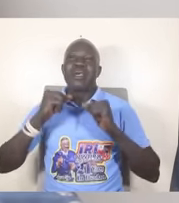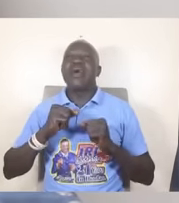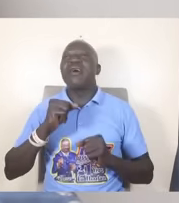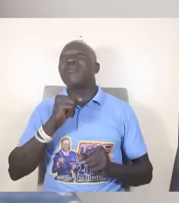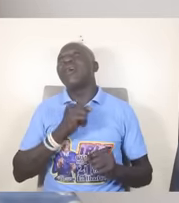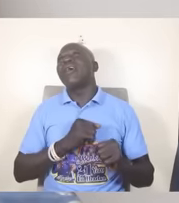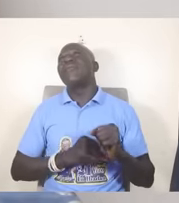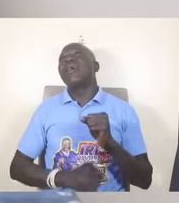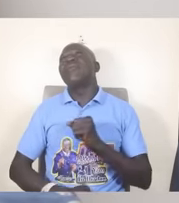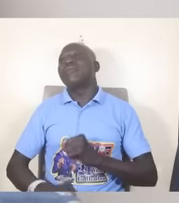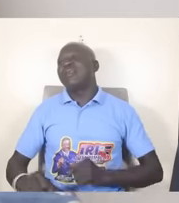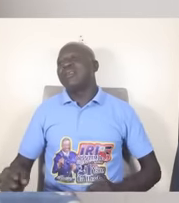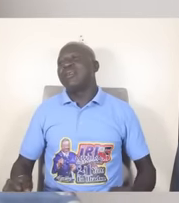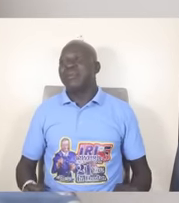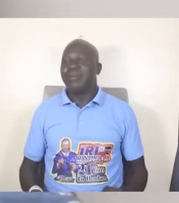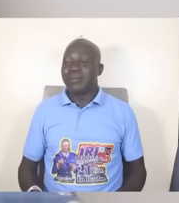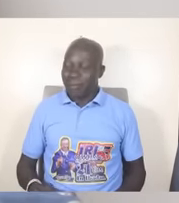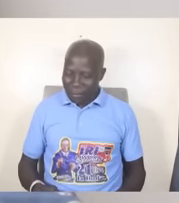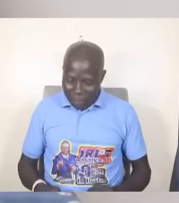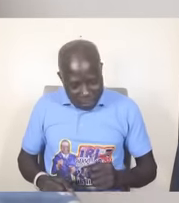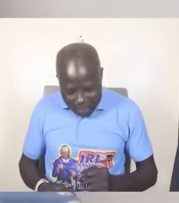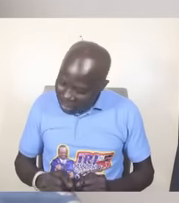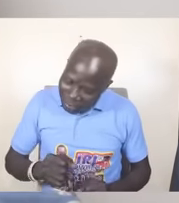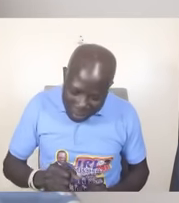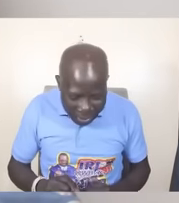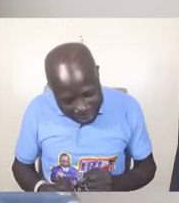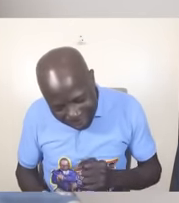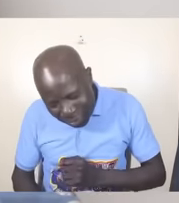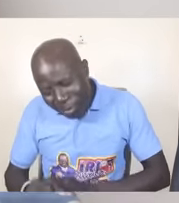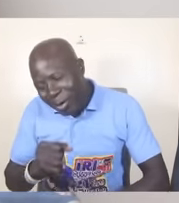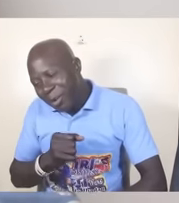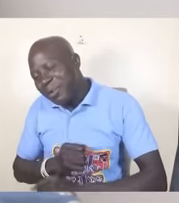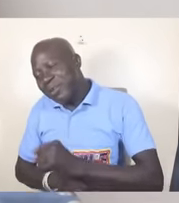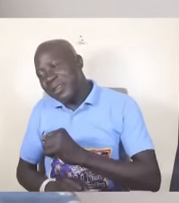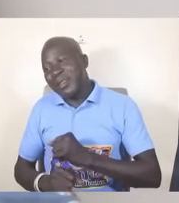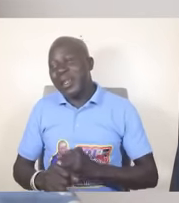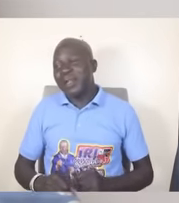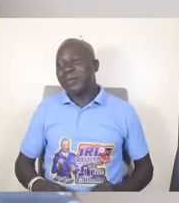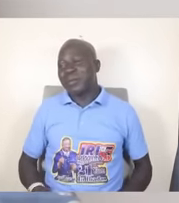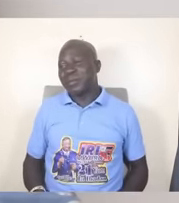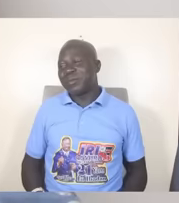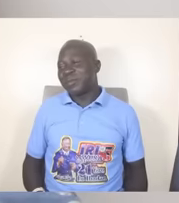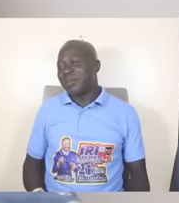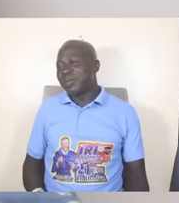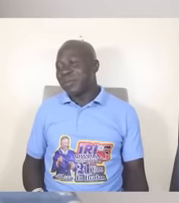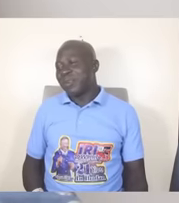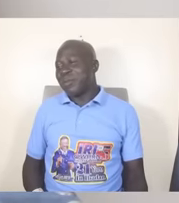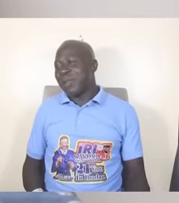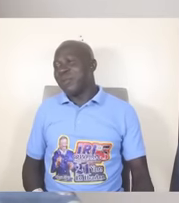loye ka wa ma wi ni iba se supo budile